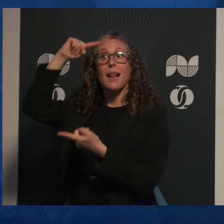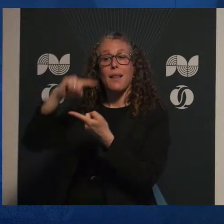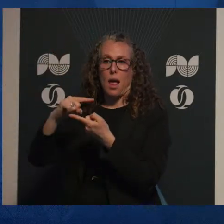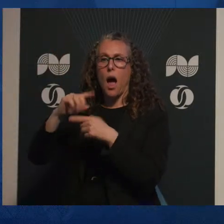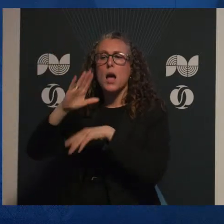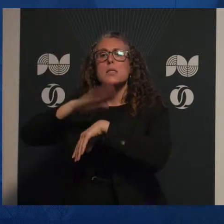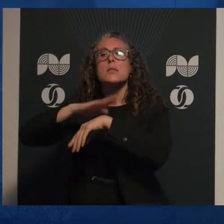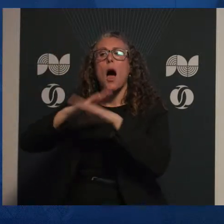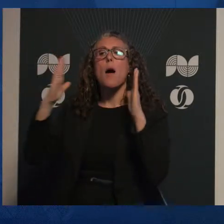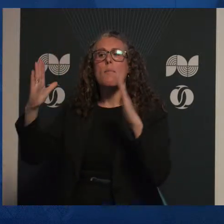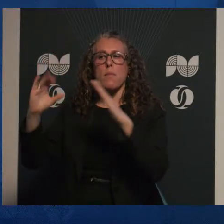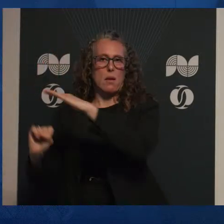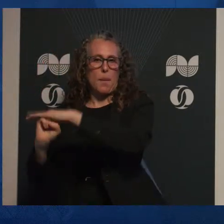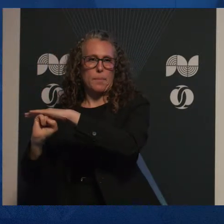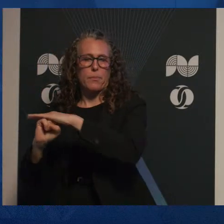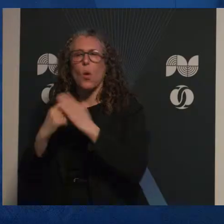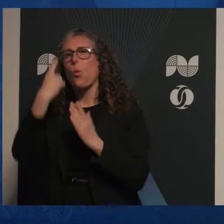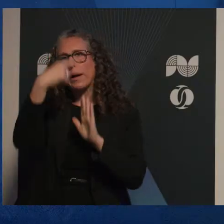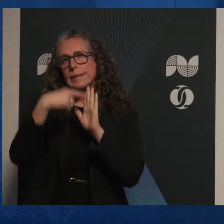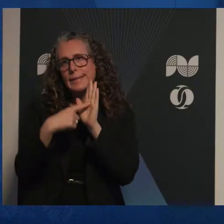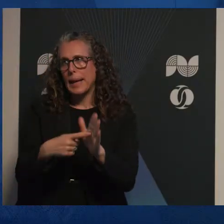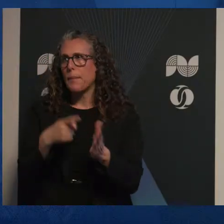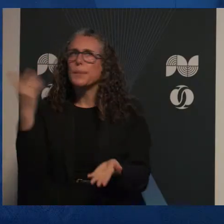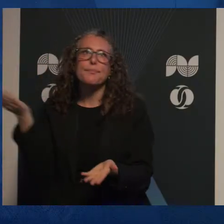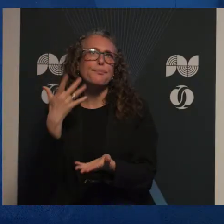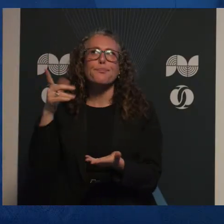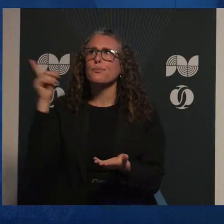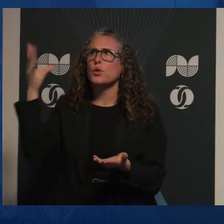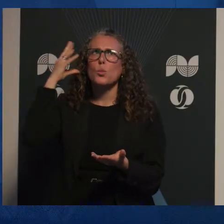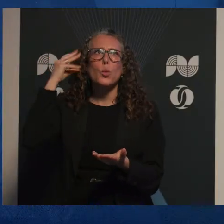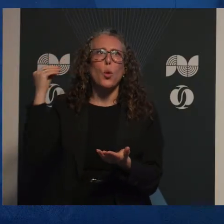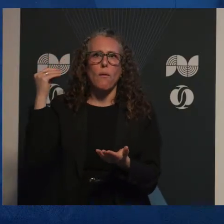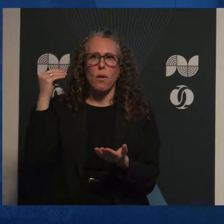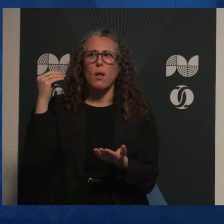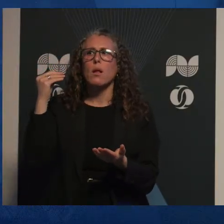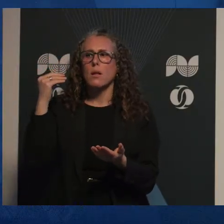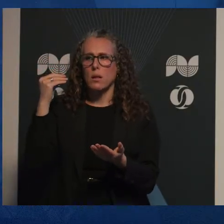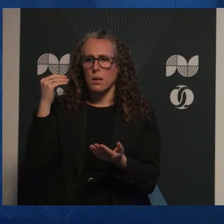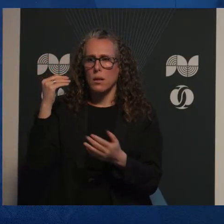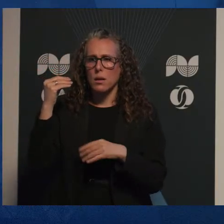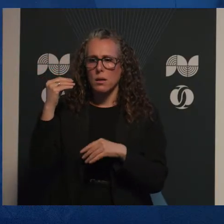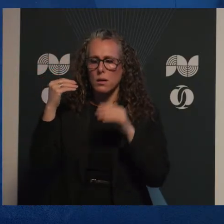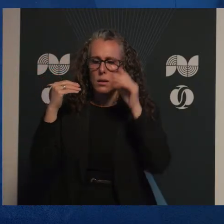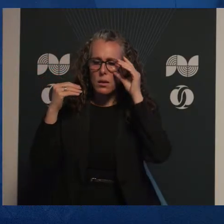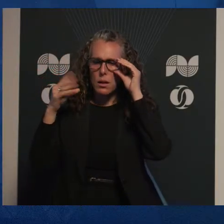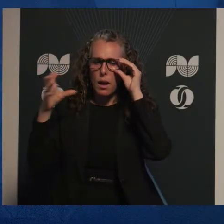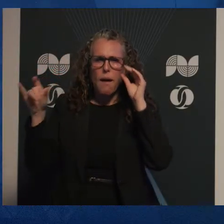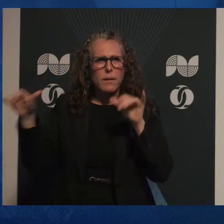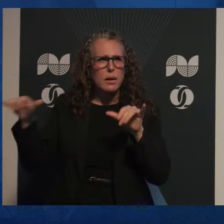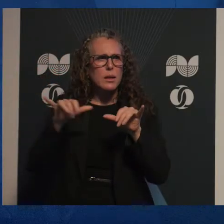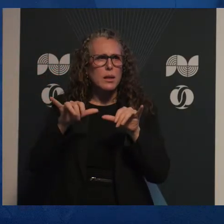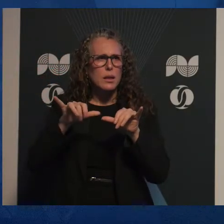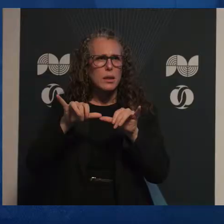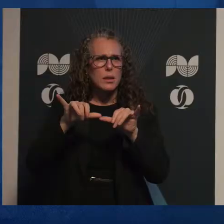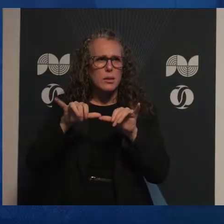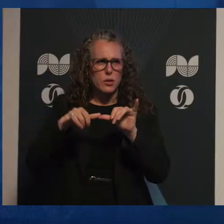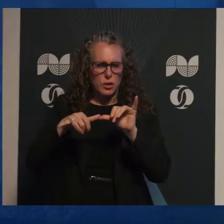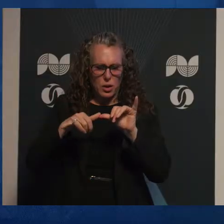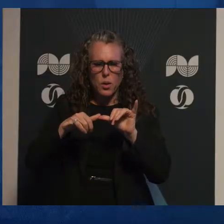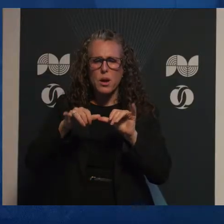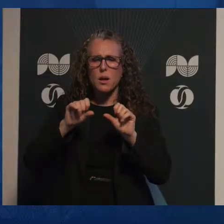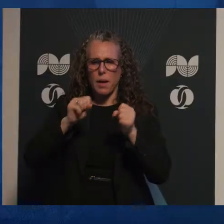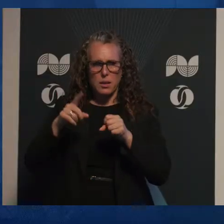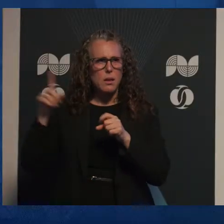period of time, like for example, in the case of Moldova, there was to revitalize the tech and engineering capacity that has a spillover effect on other